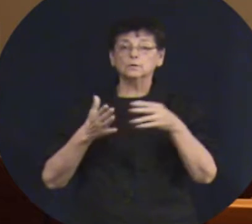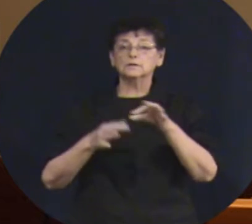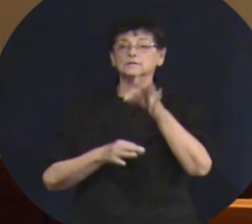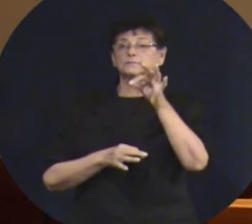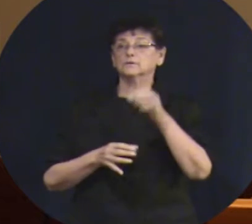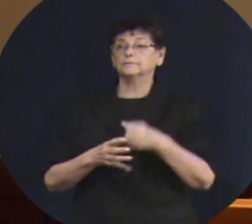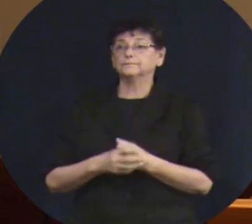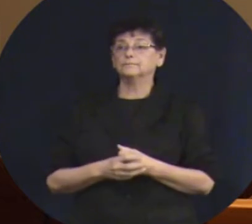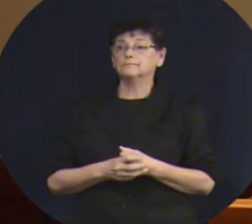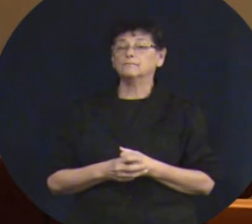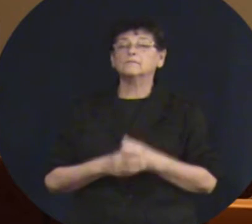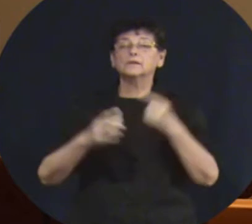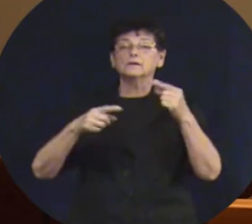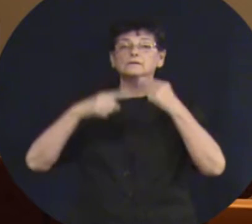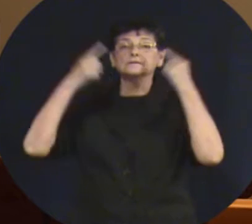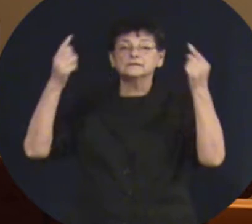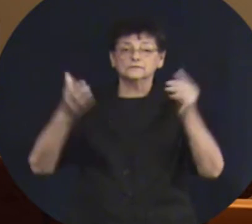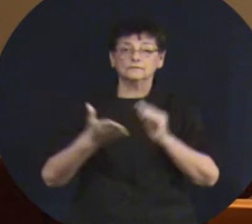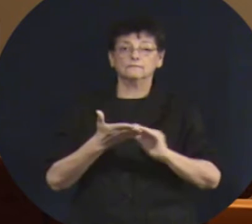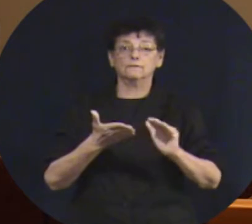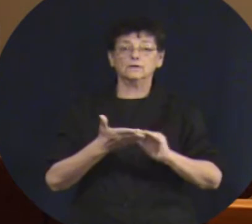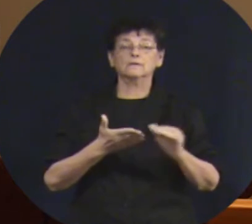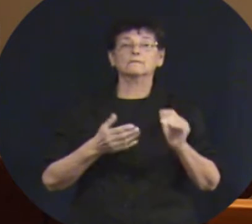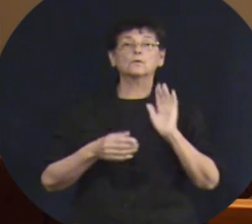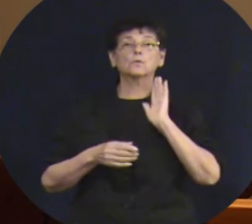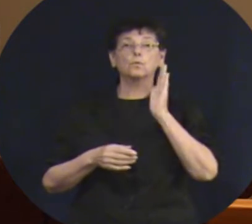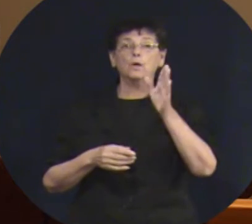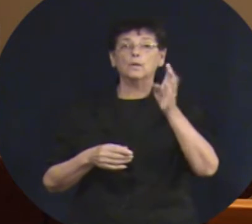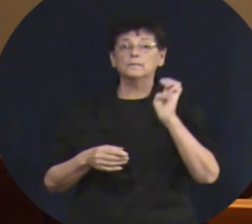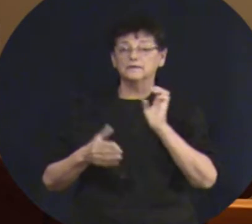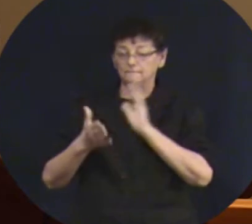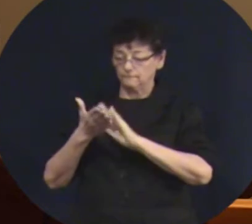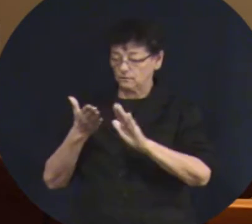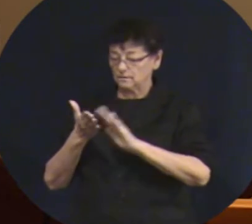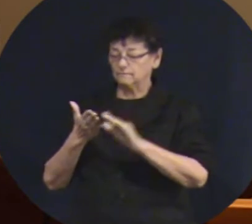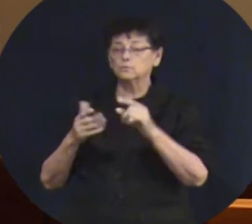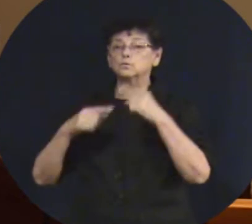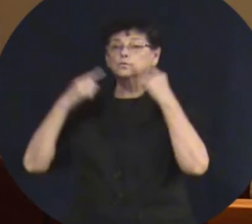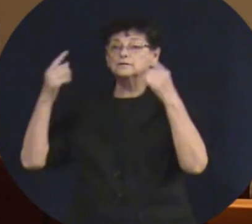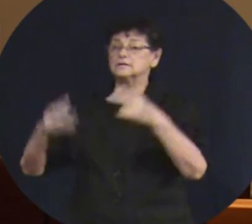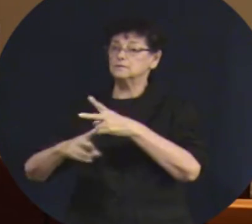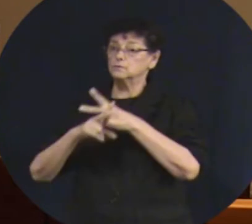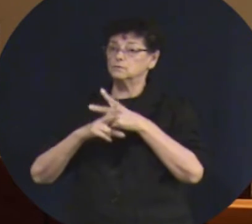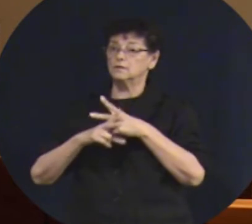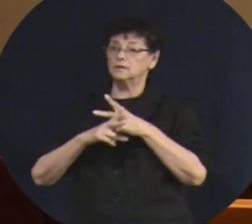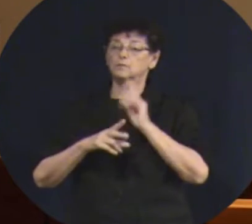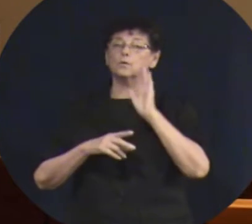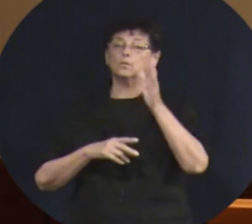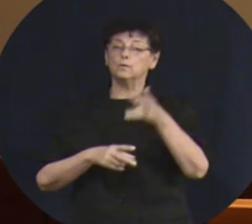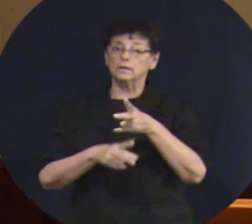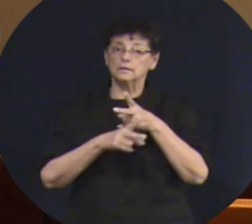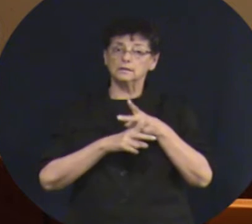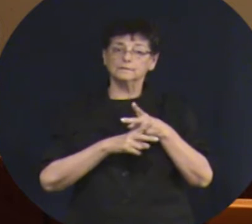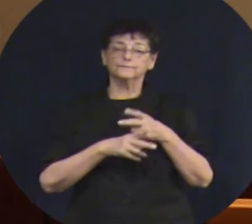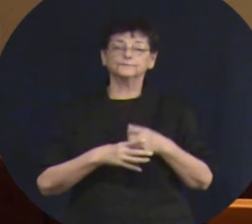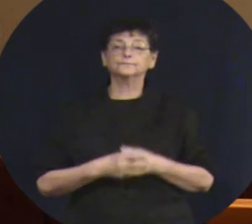Spirit. Whose sins you forgive are forgiven them, and whose sins you retain are